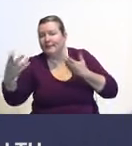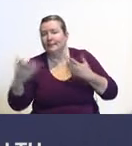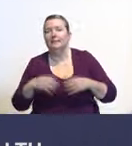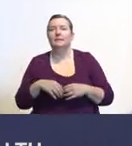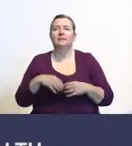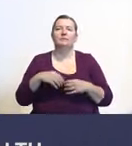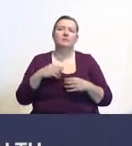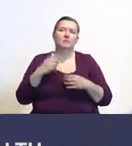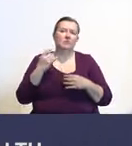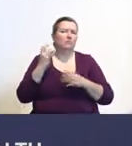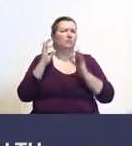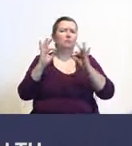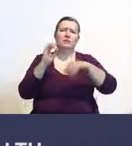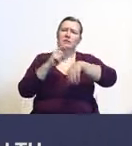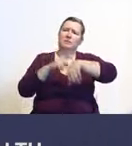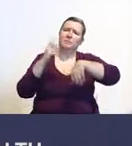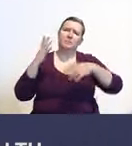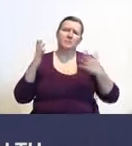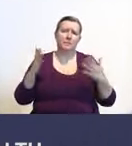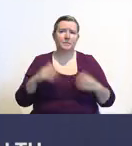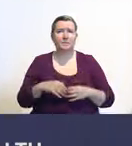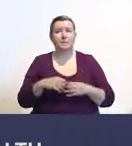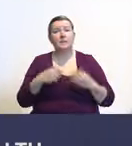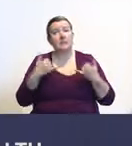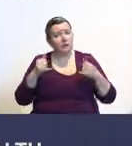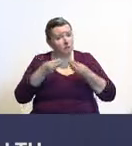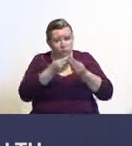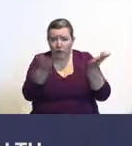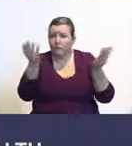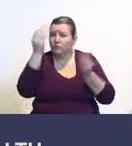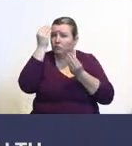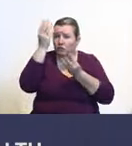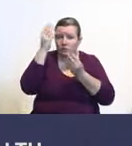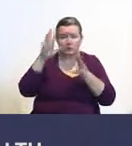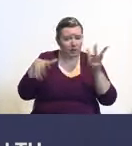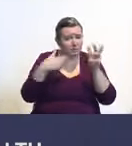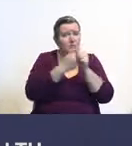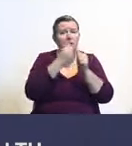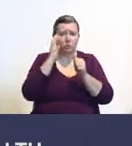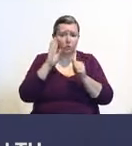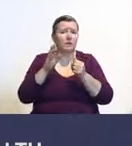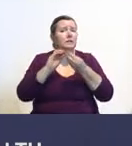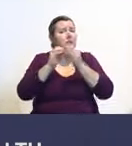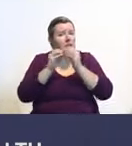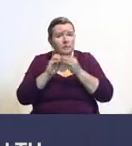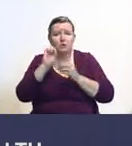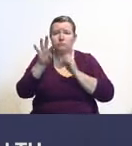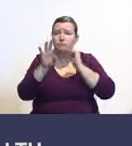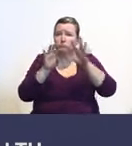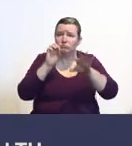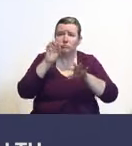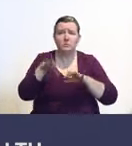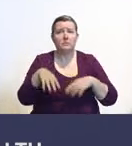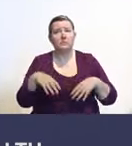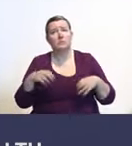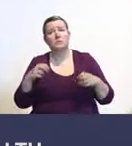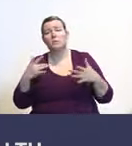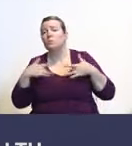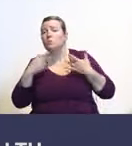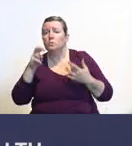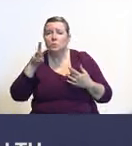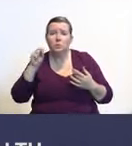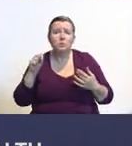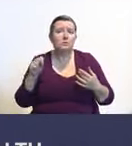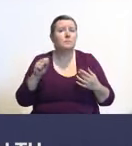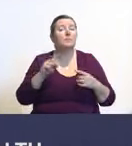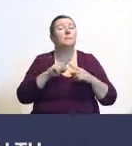not to say that we won't continue to provide updates on numbers or that we won't continue to bring you news. We'll do both, but